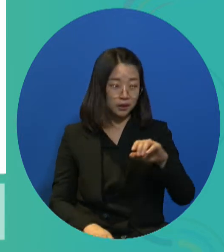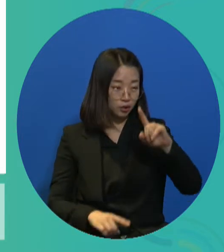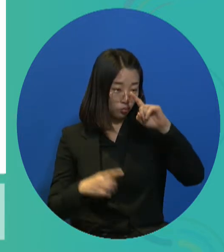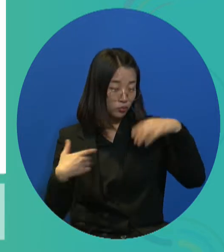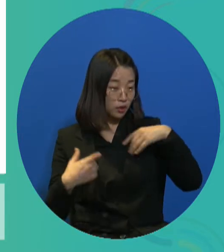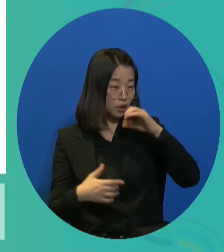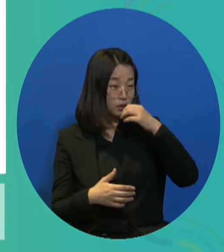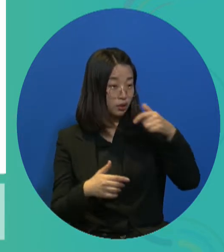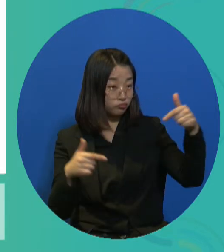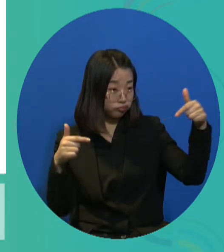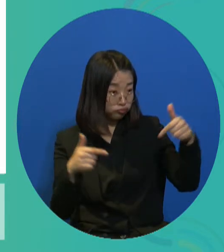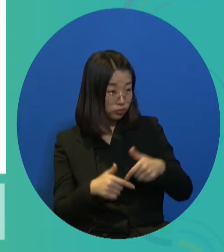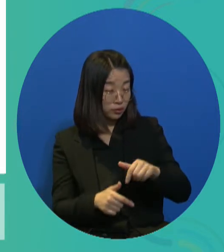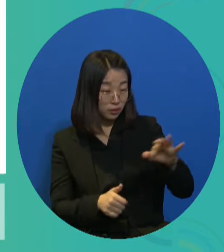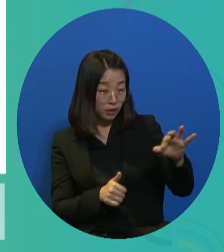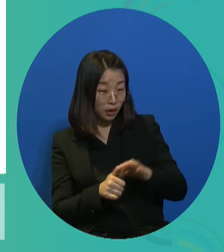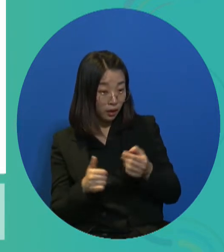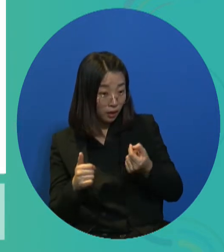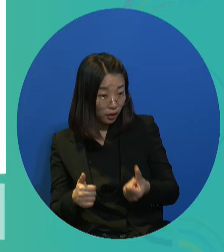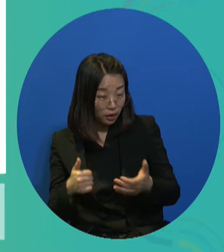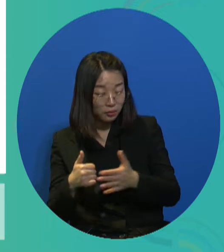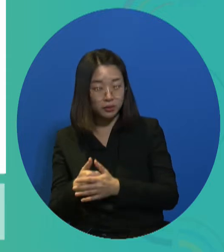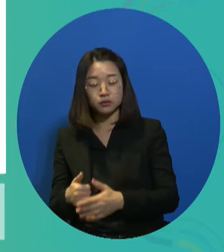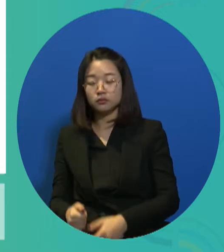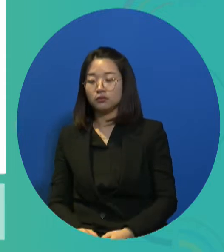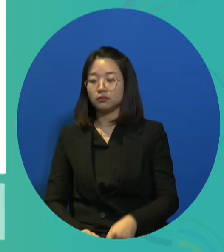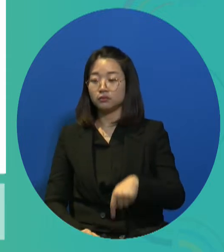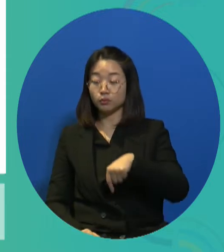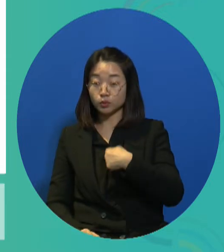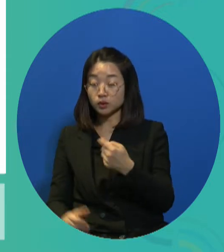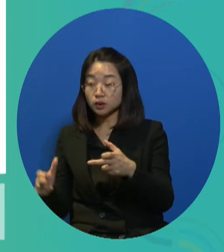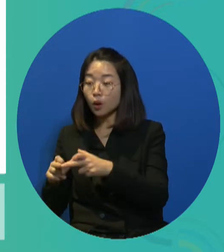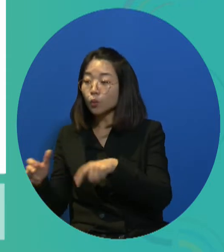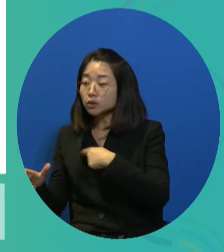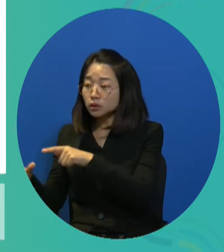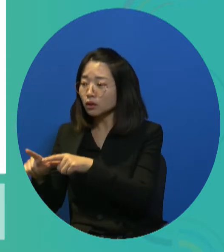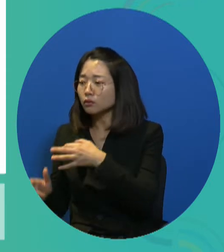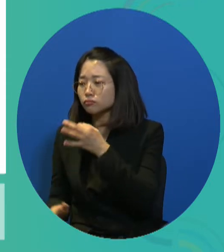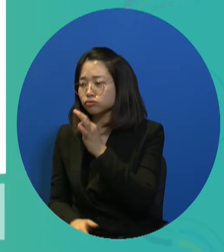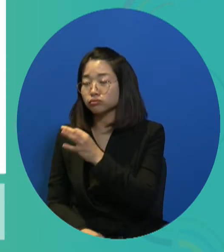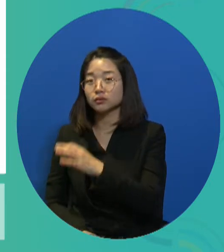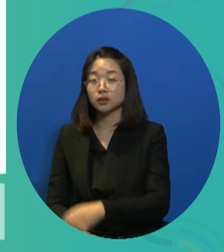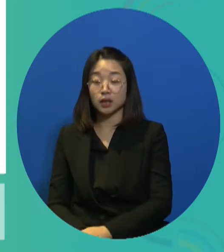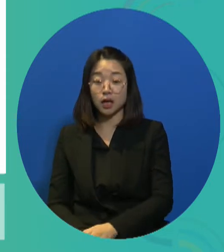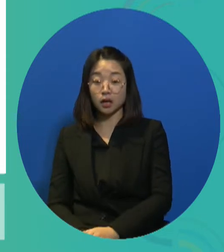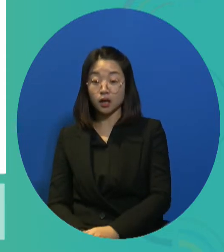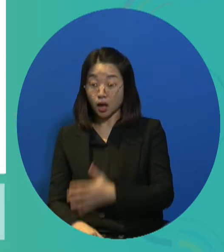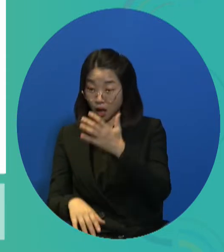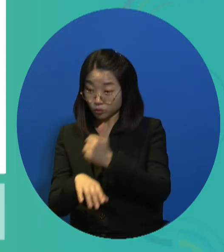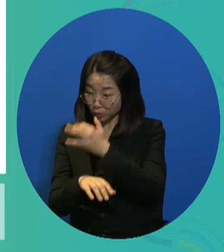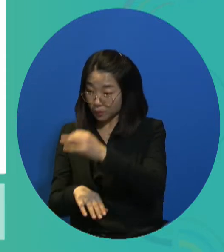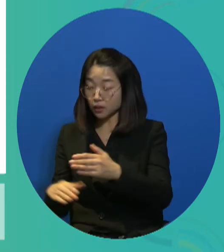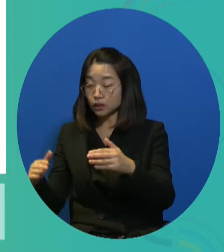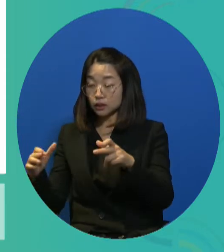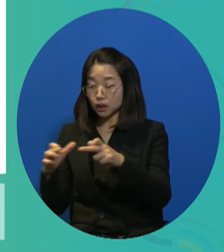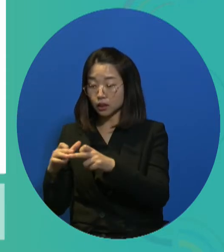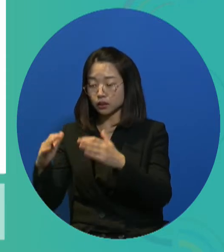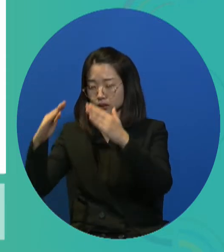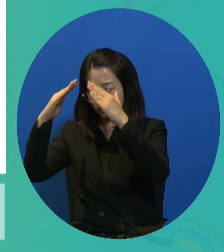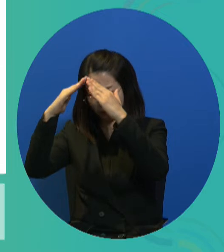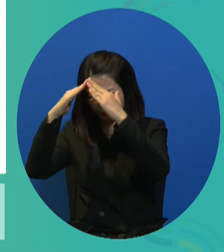disabled people have become trapped in their own homes, having to go without support for hours and hours at a